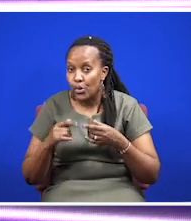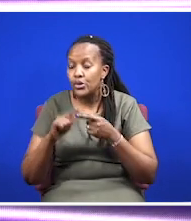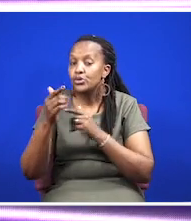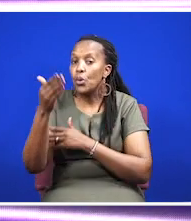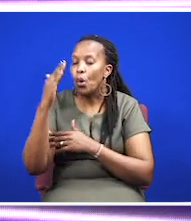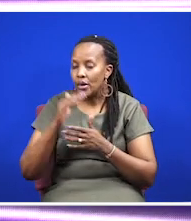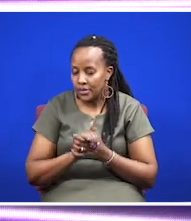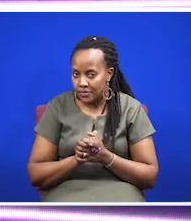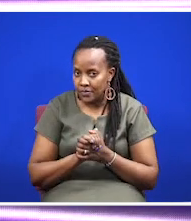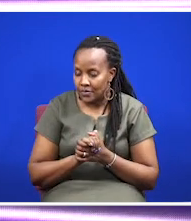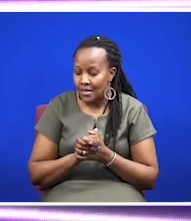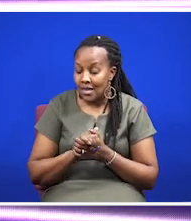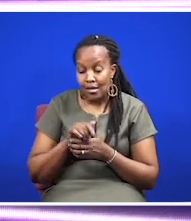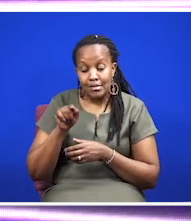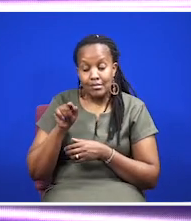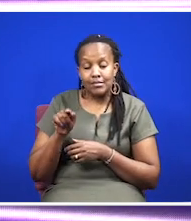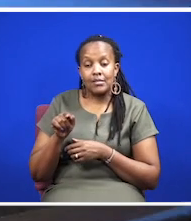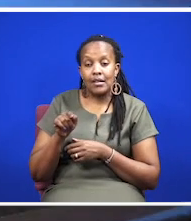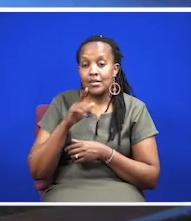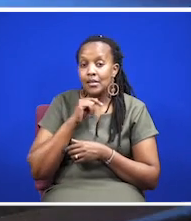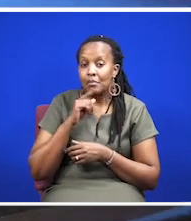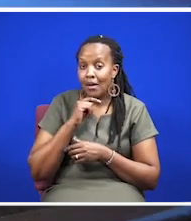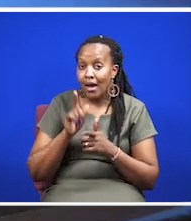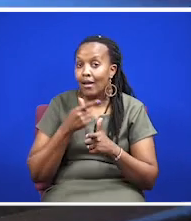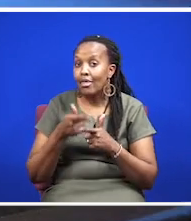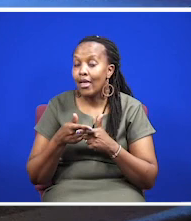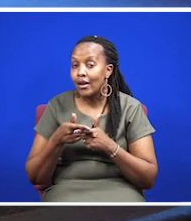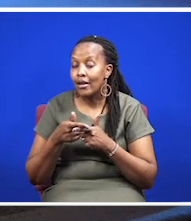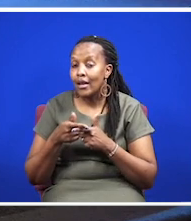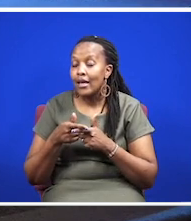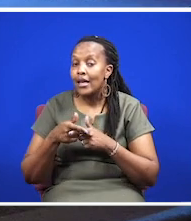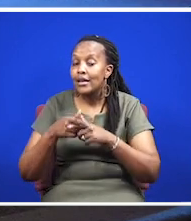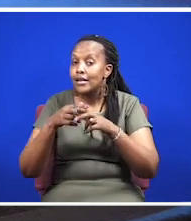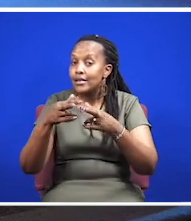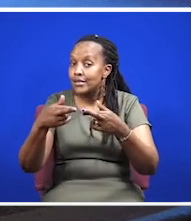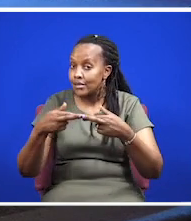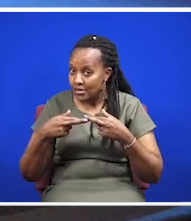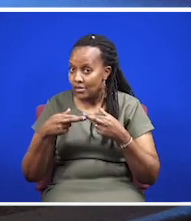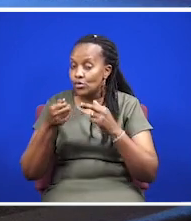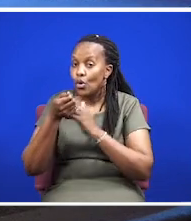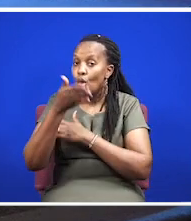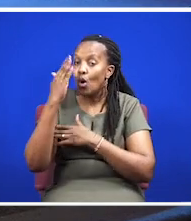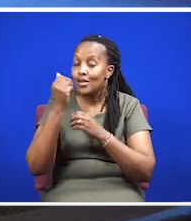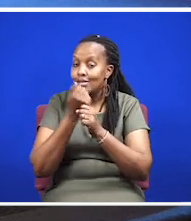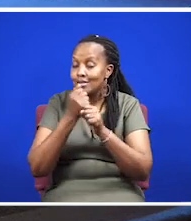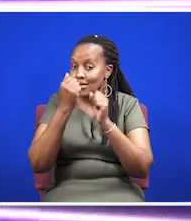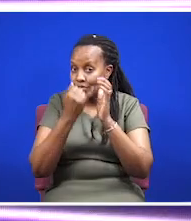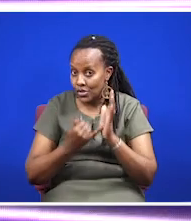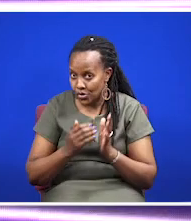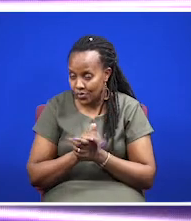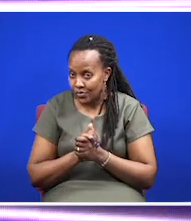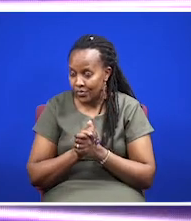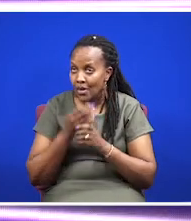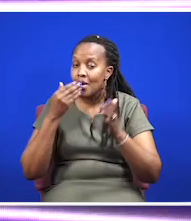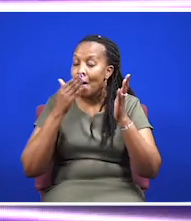that stands to gain God's salvation. Praise living is consistent with what